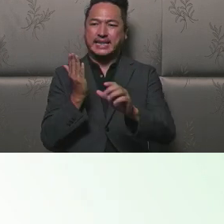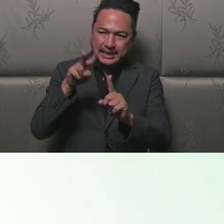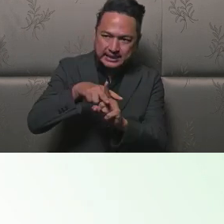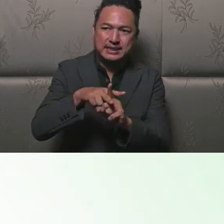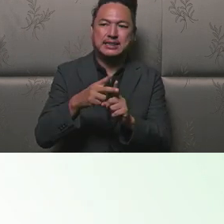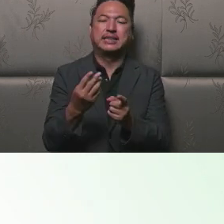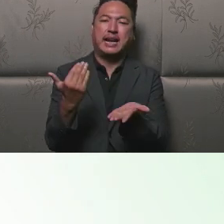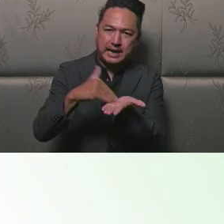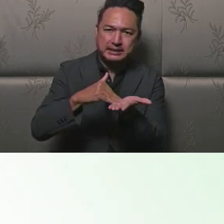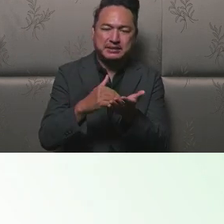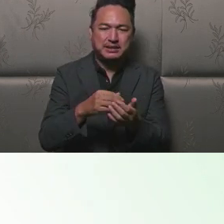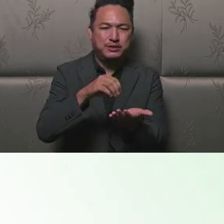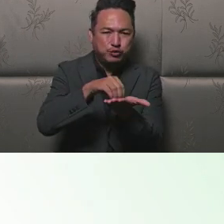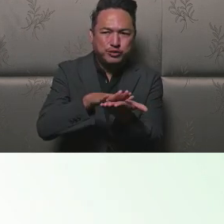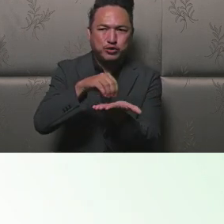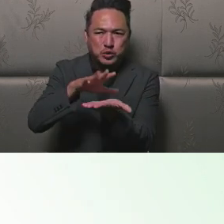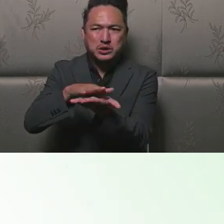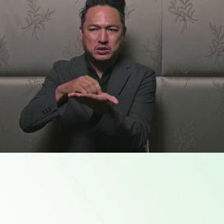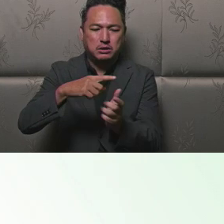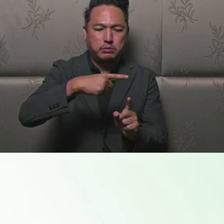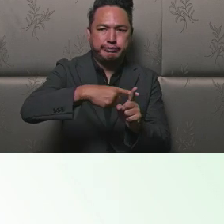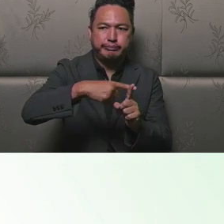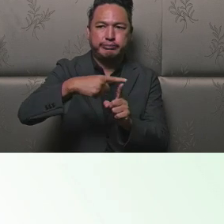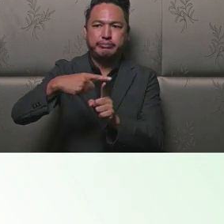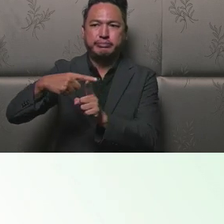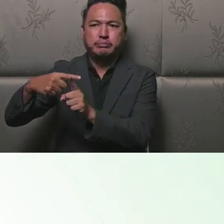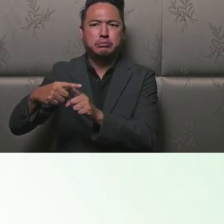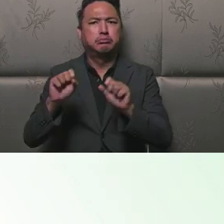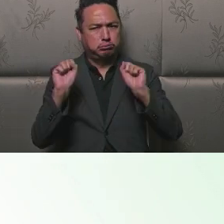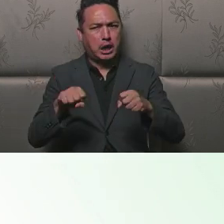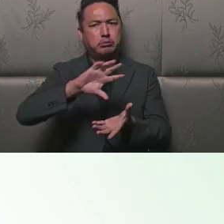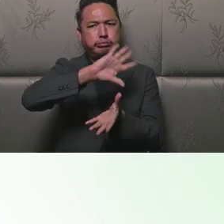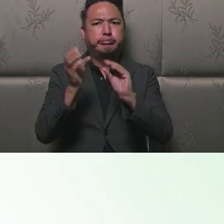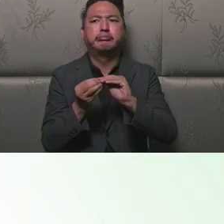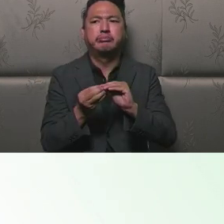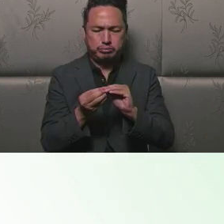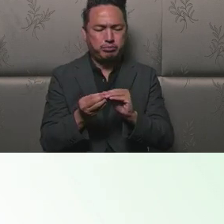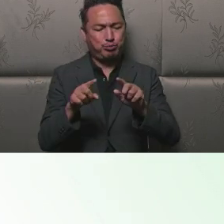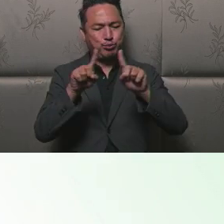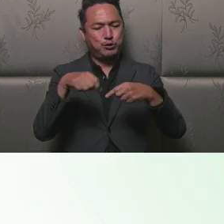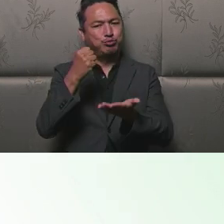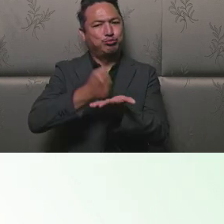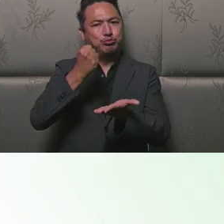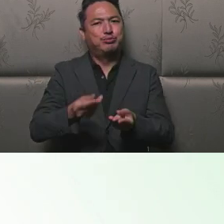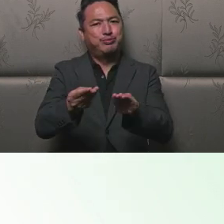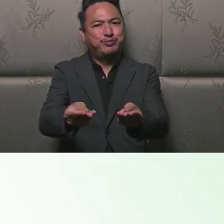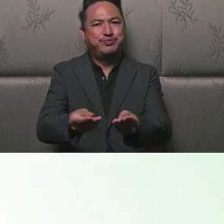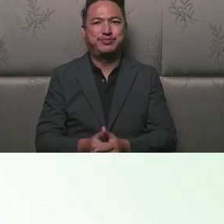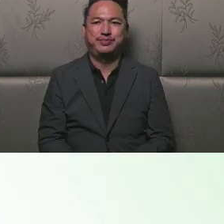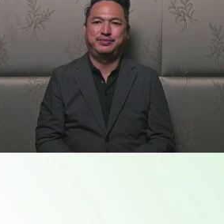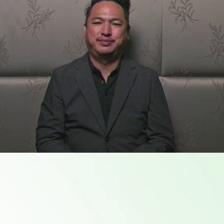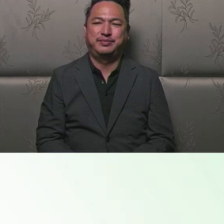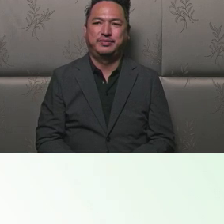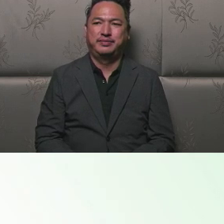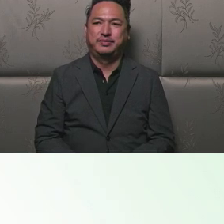in providing alternative pathways to receive a higher education degree. So first of all, let me explain a